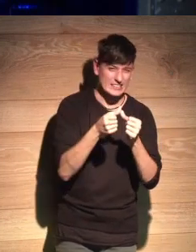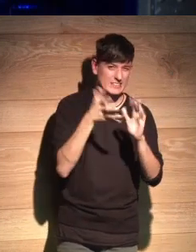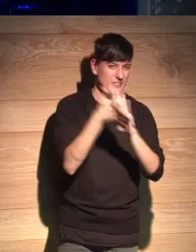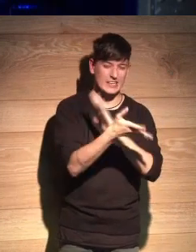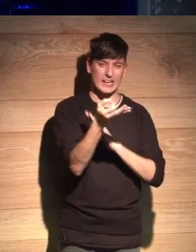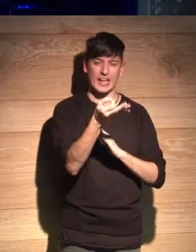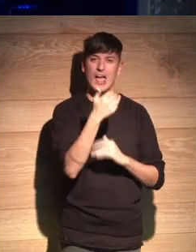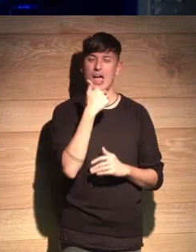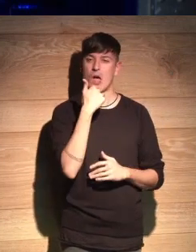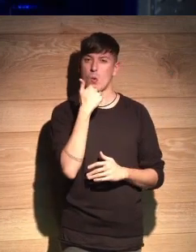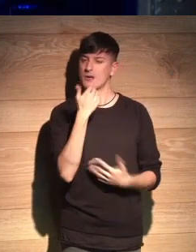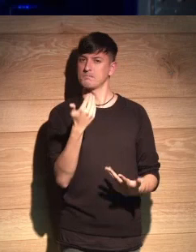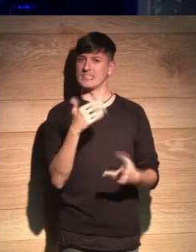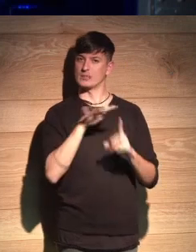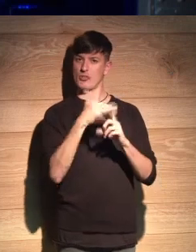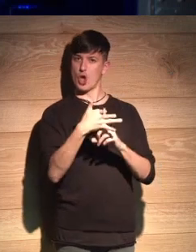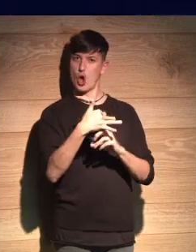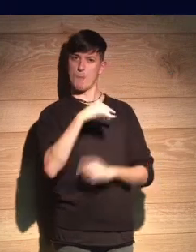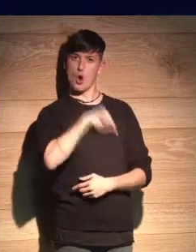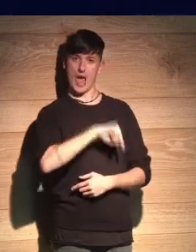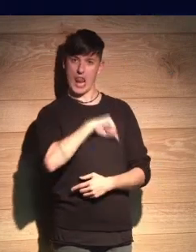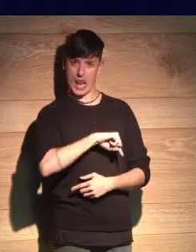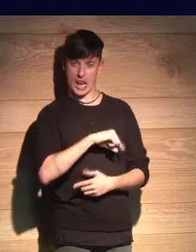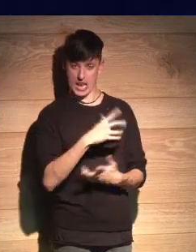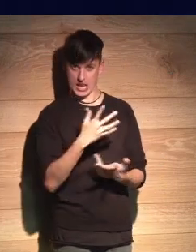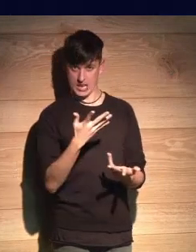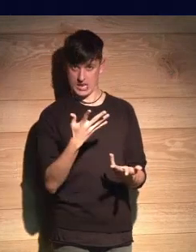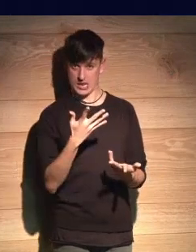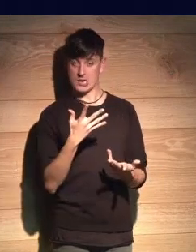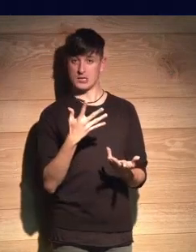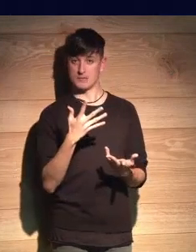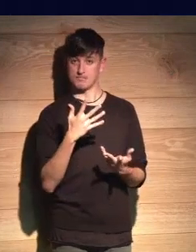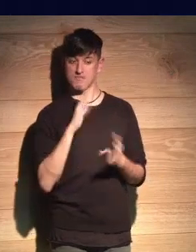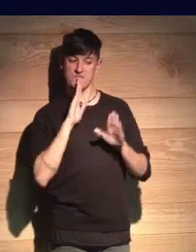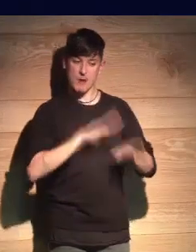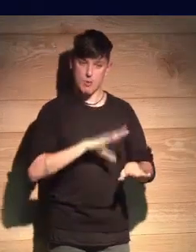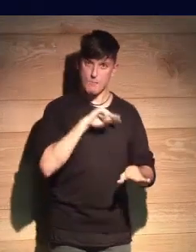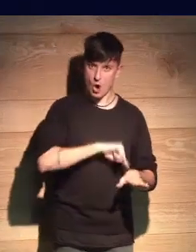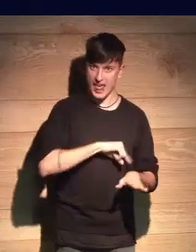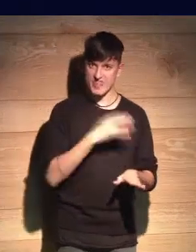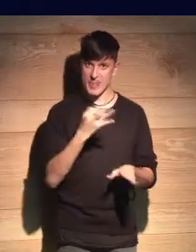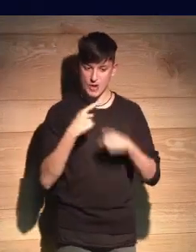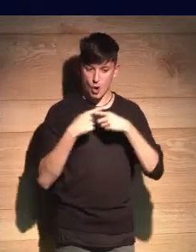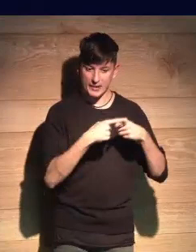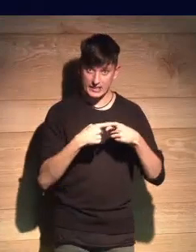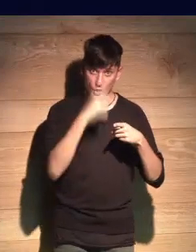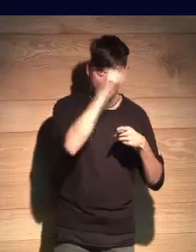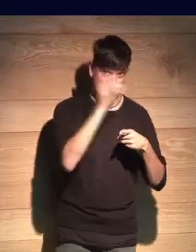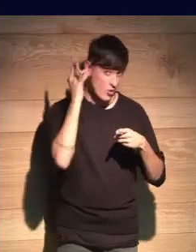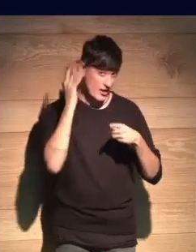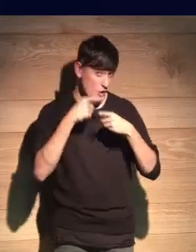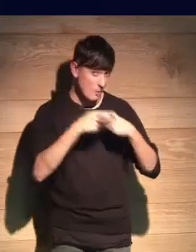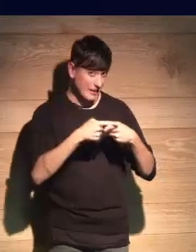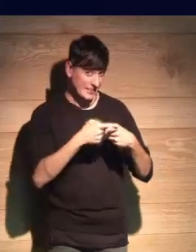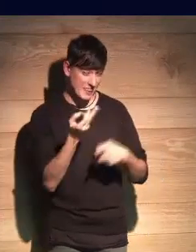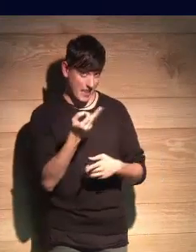women over men, well, I don't think it should be seen like that. It's a moral